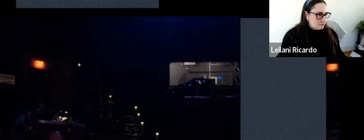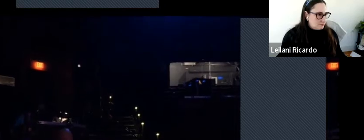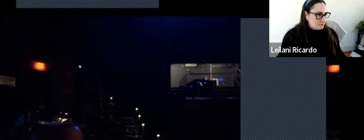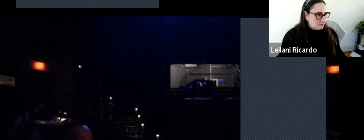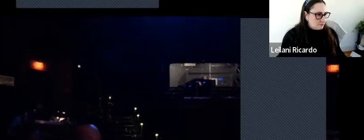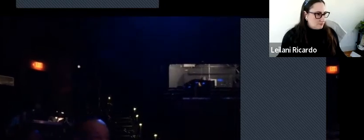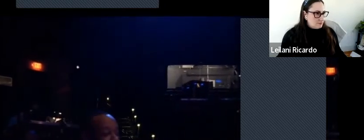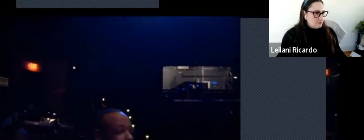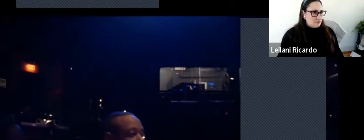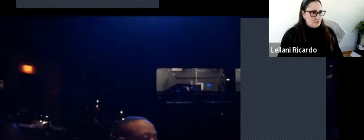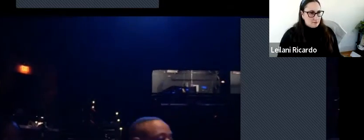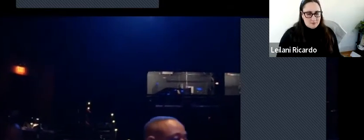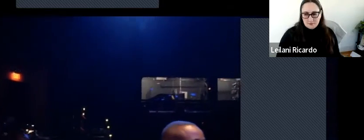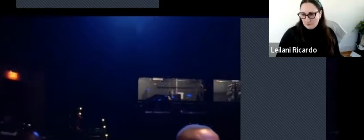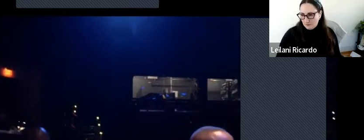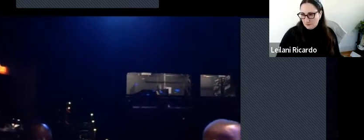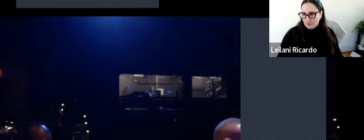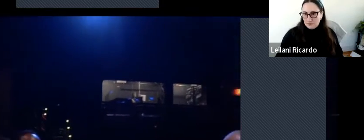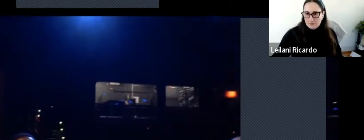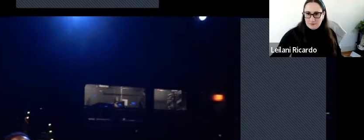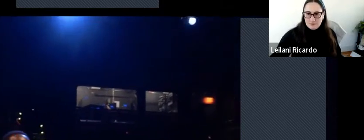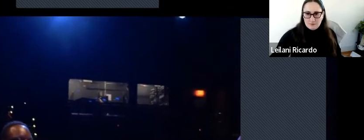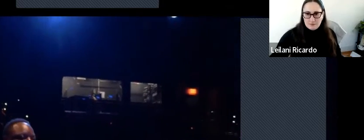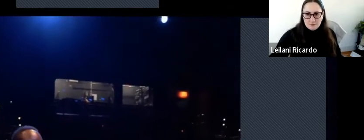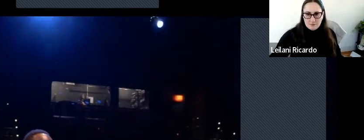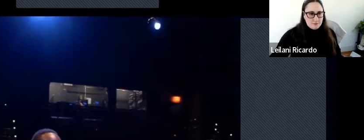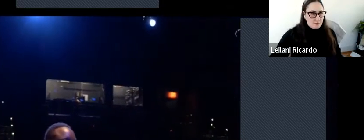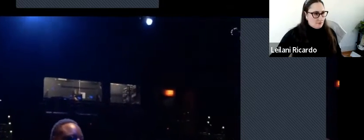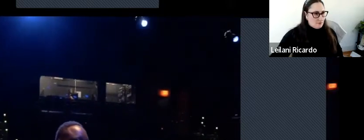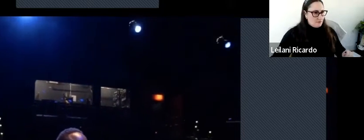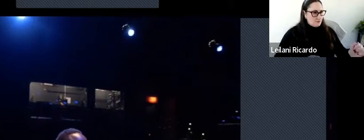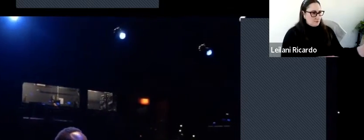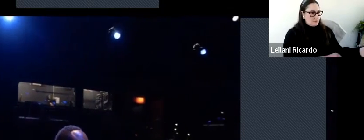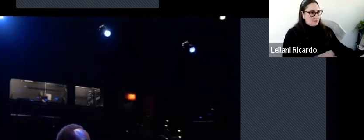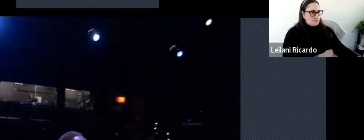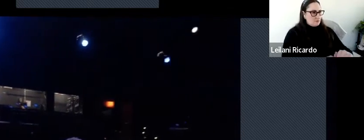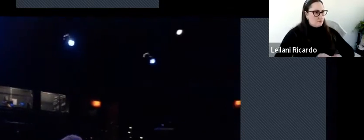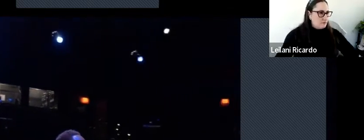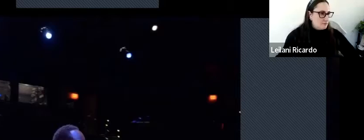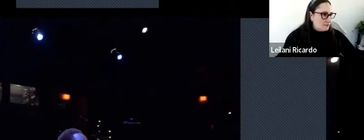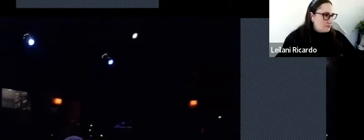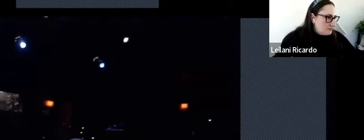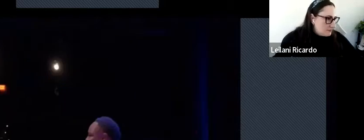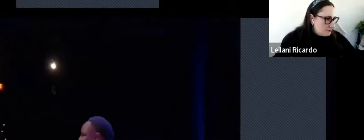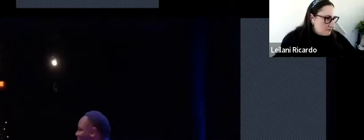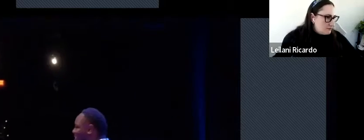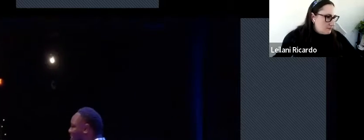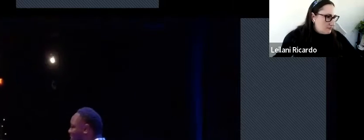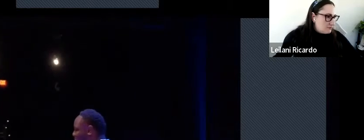to you, to return back to me.